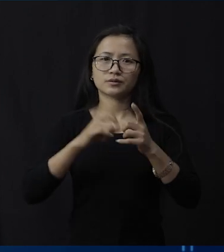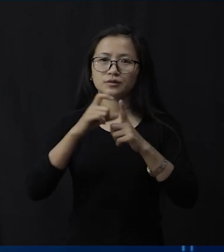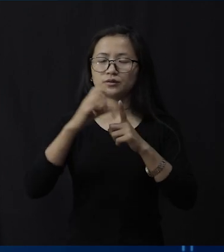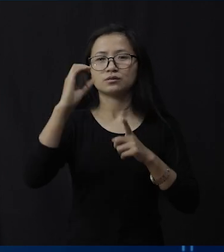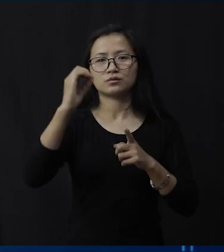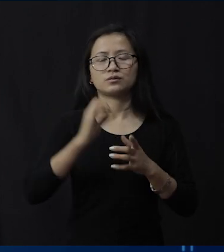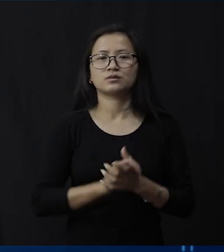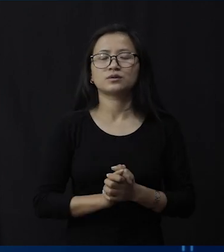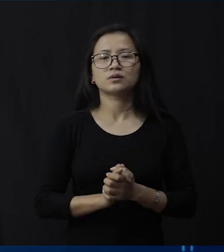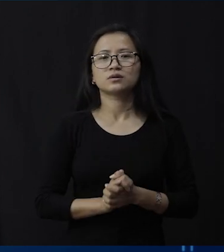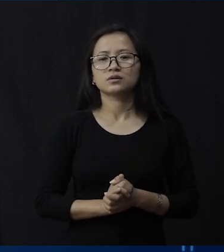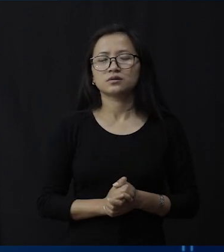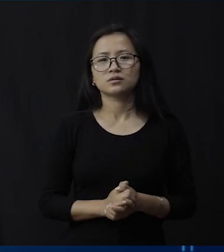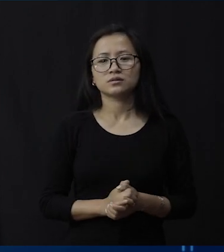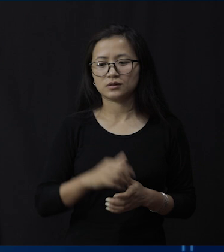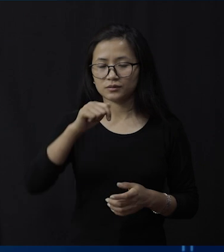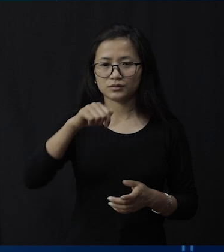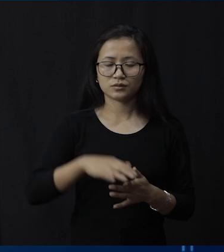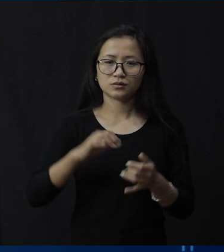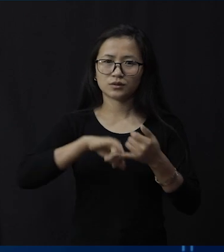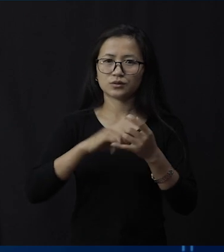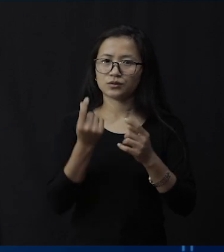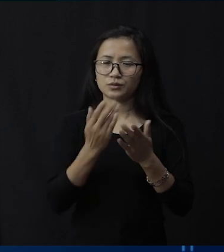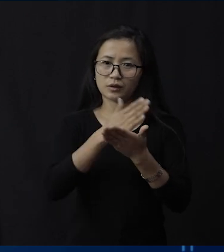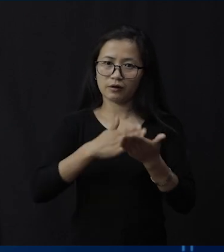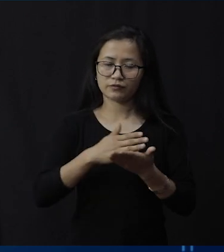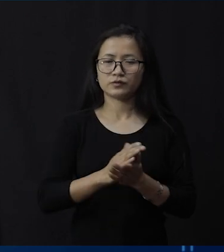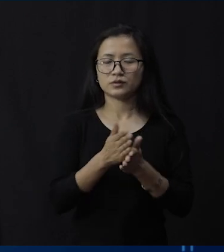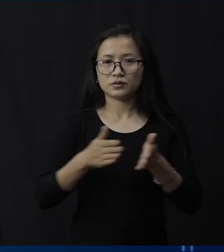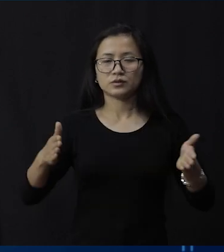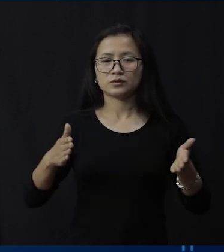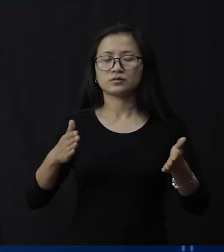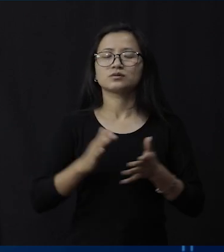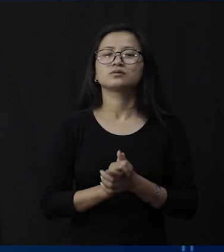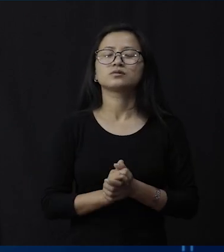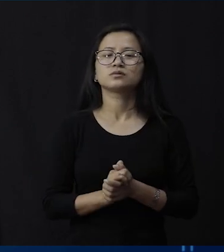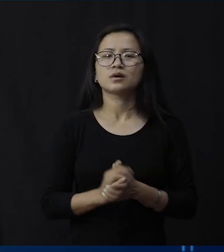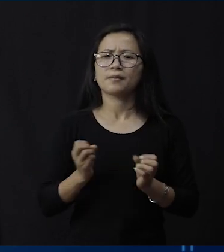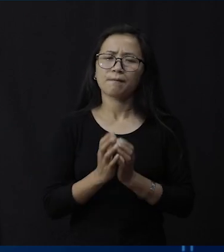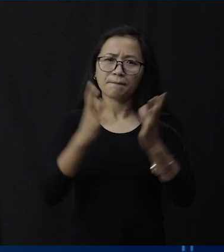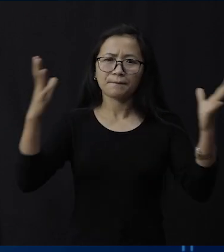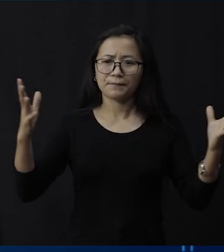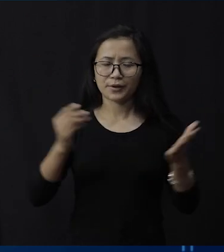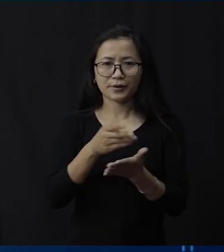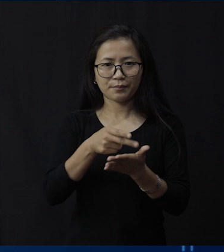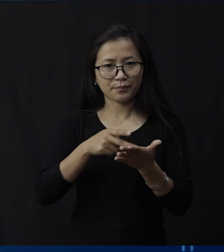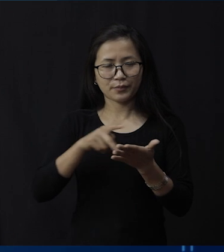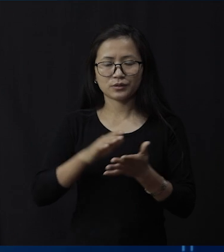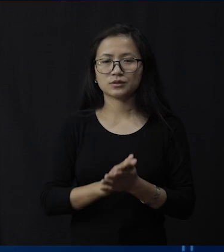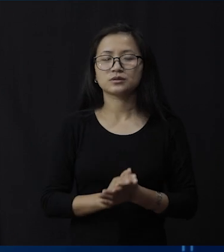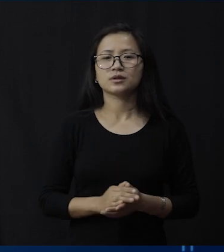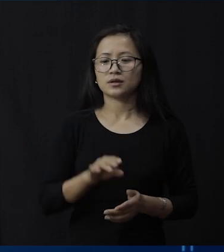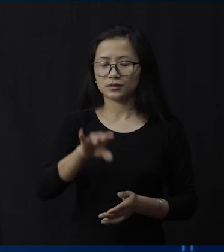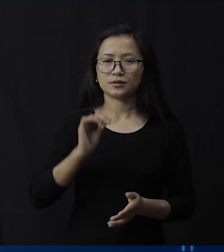SDO, okay? And then these subdivisions are later again divided into many parts who are